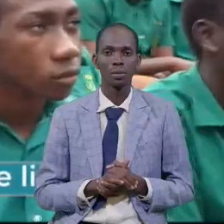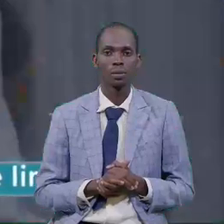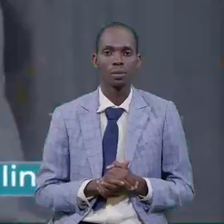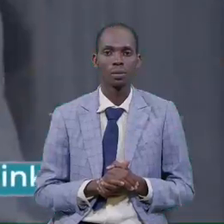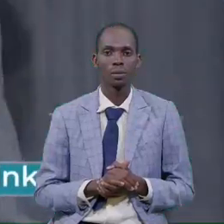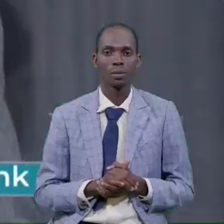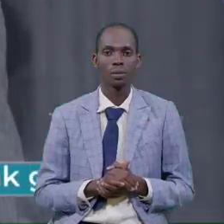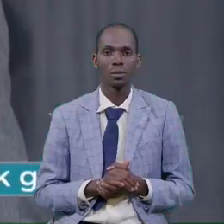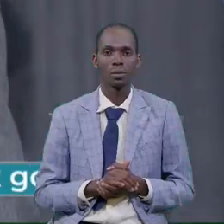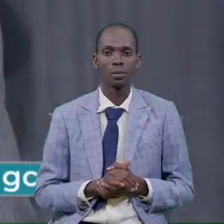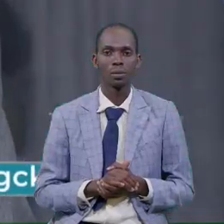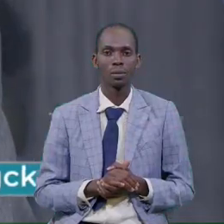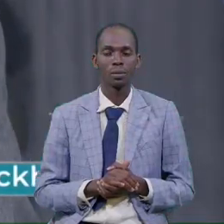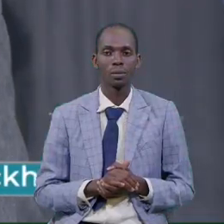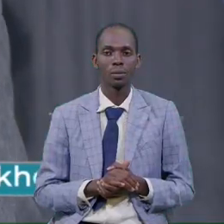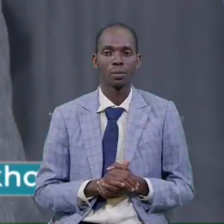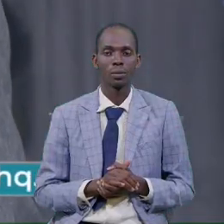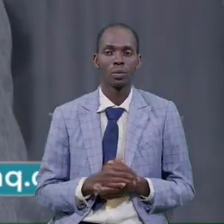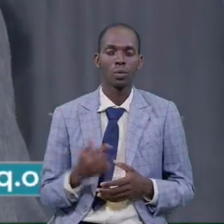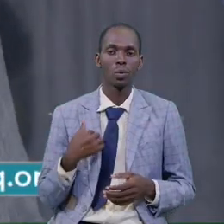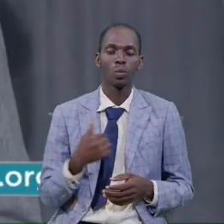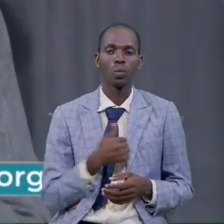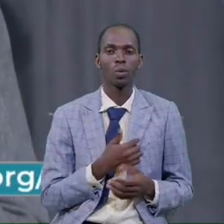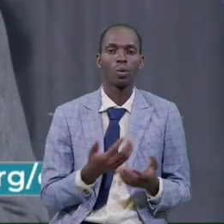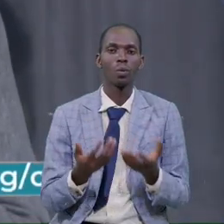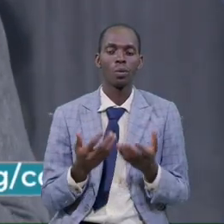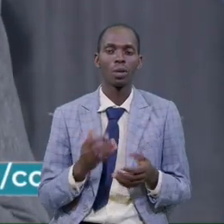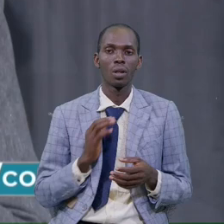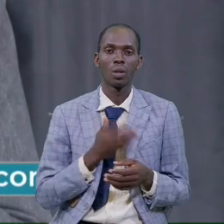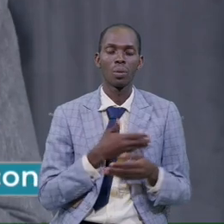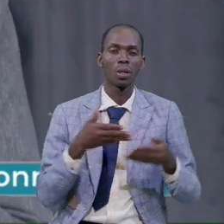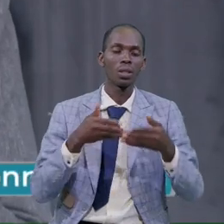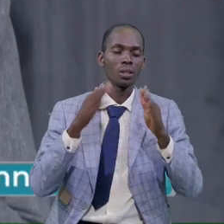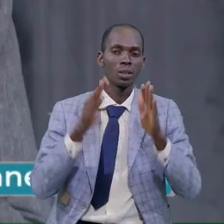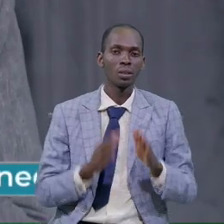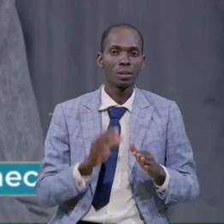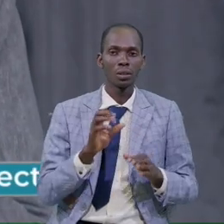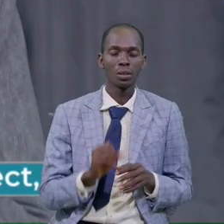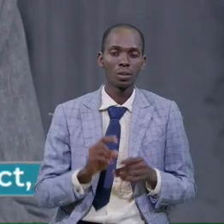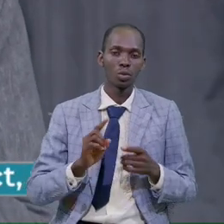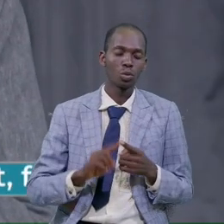Want the leaders to go to where the people are on top there.